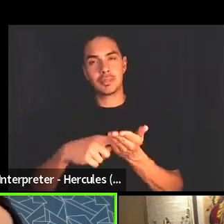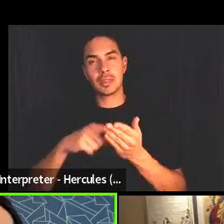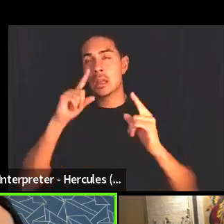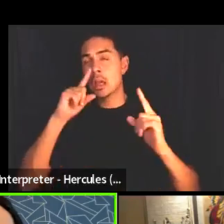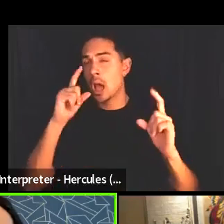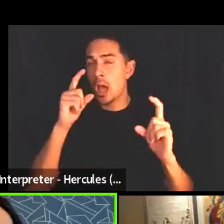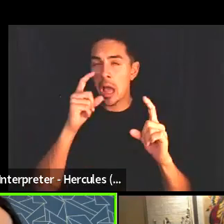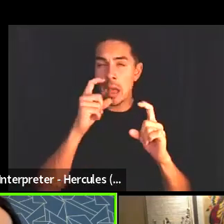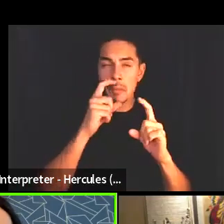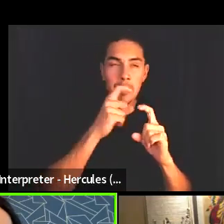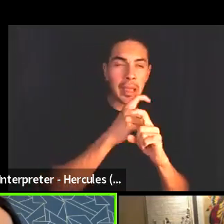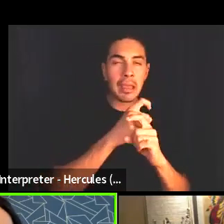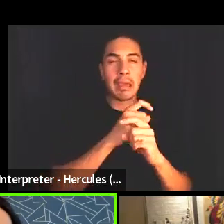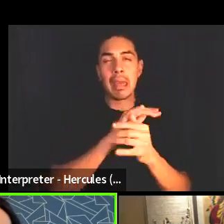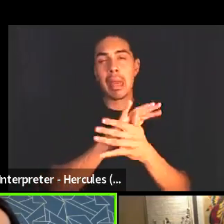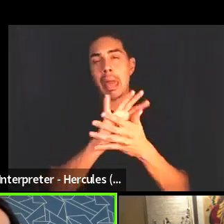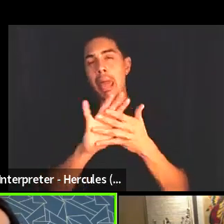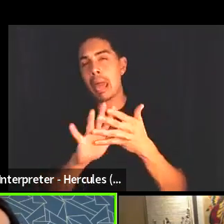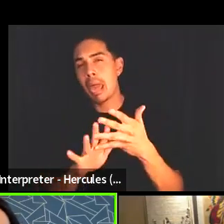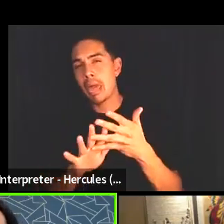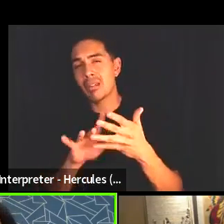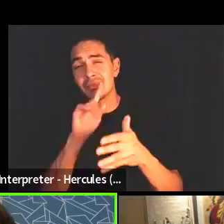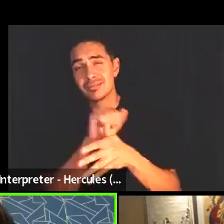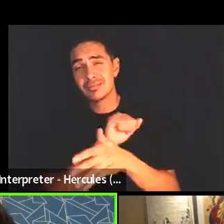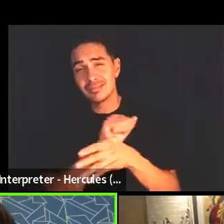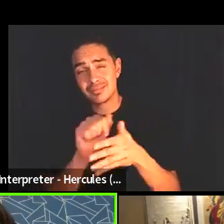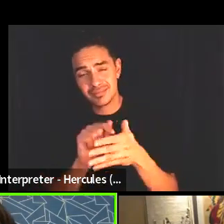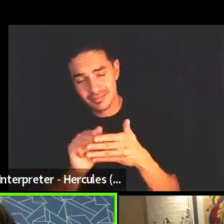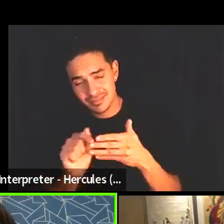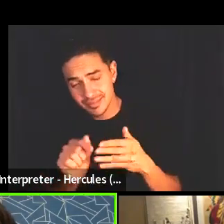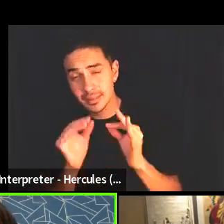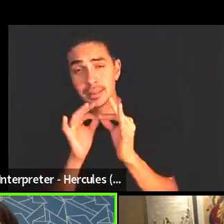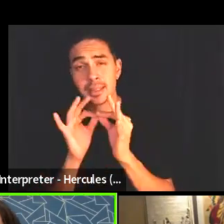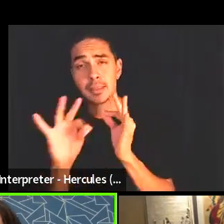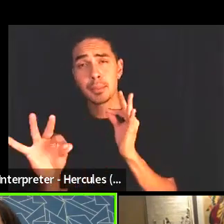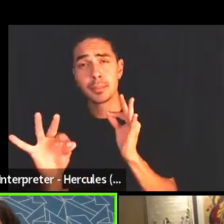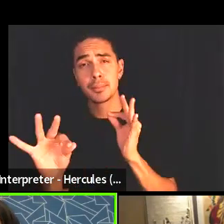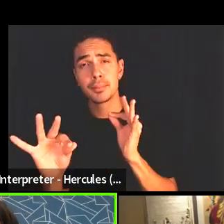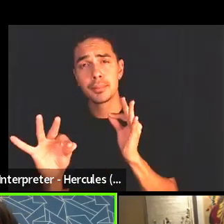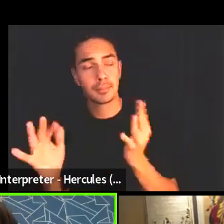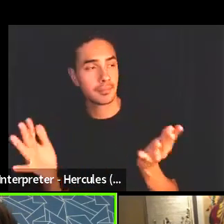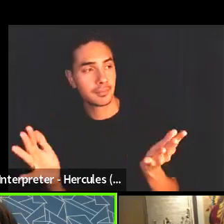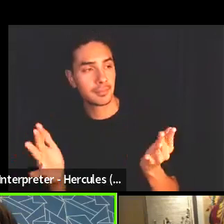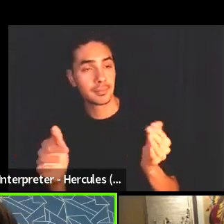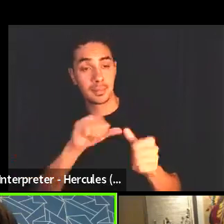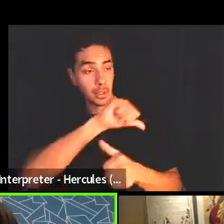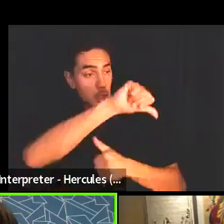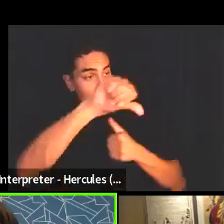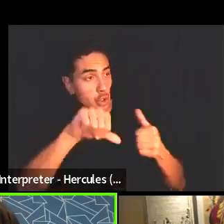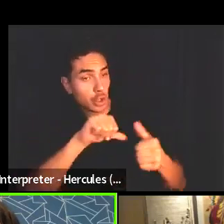simple of, you know, how do we love and support each other? And